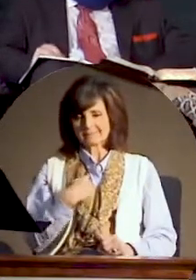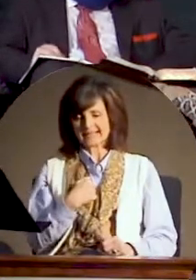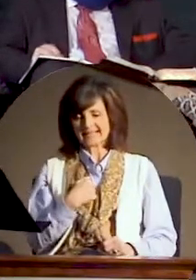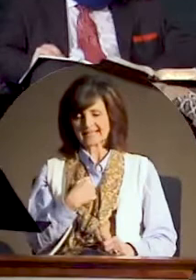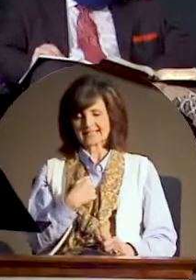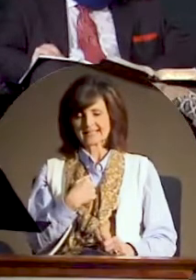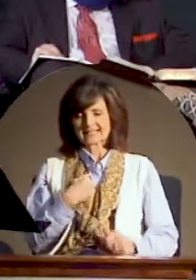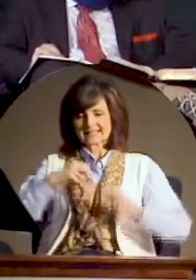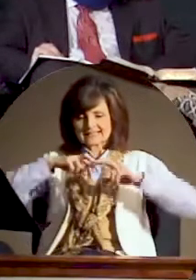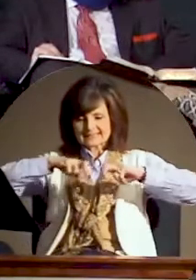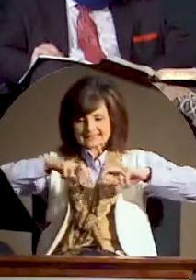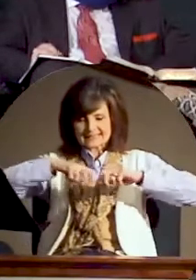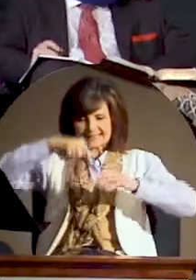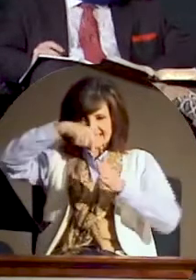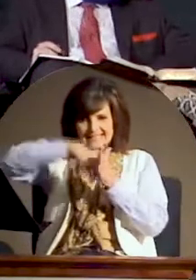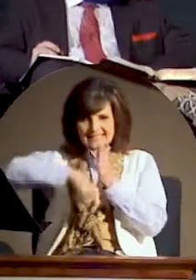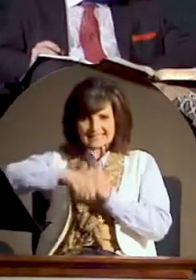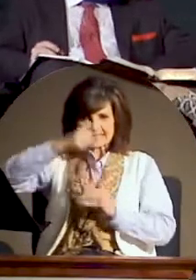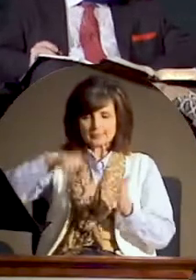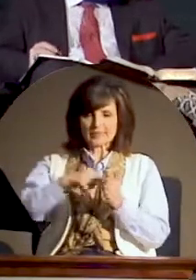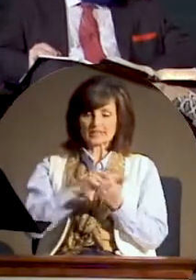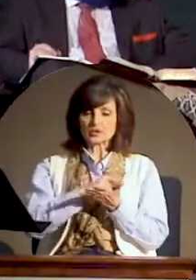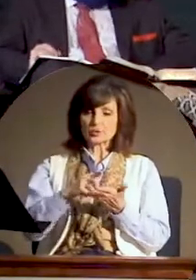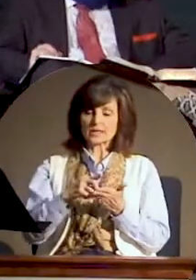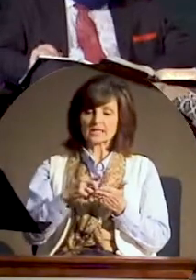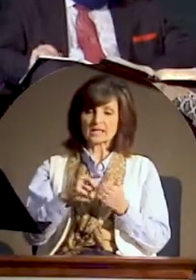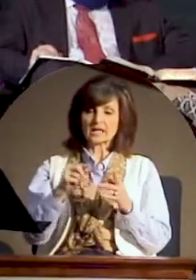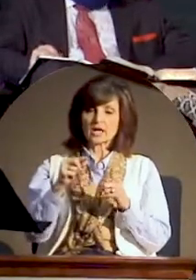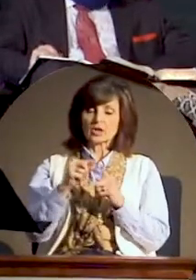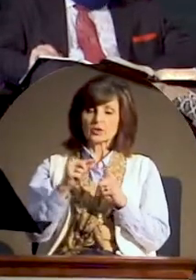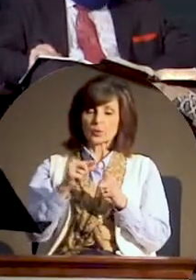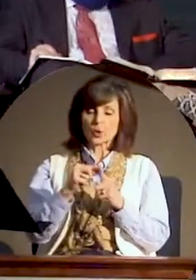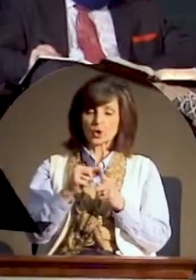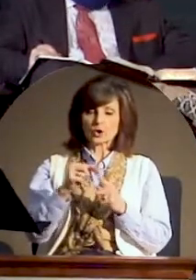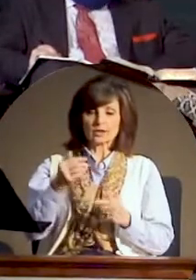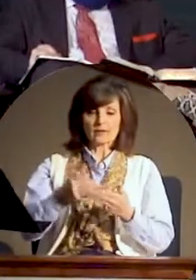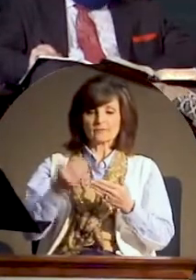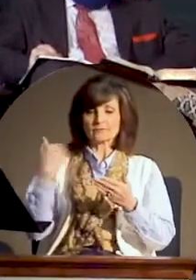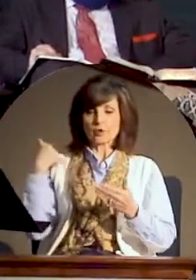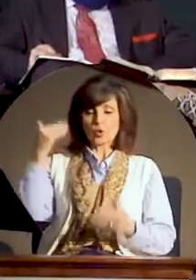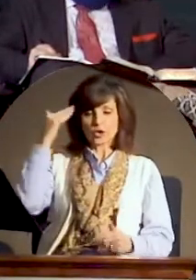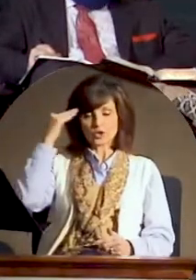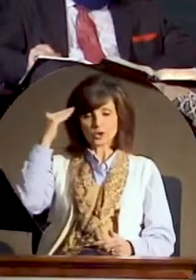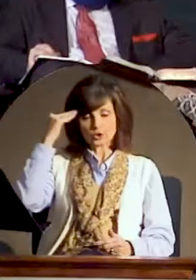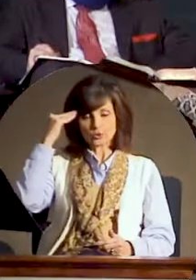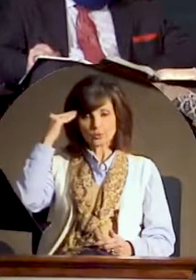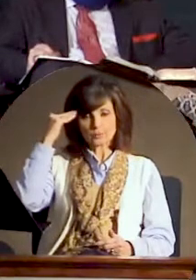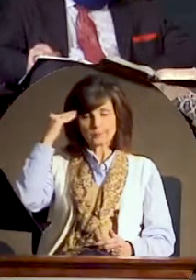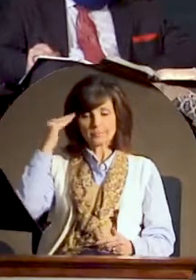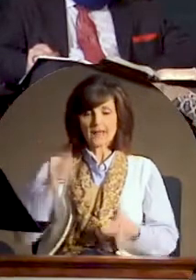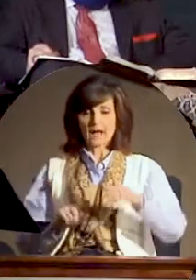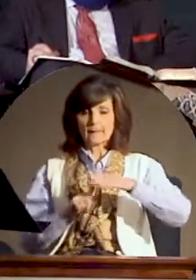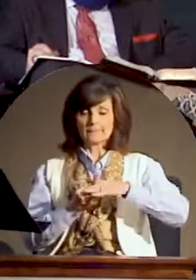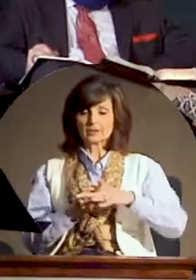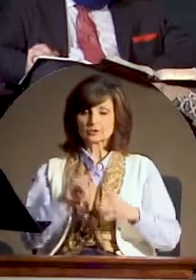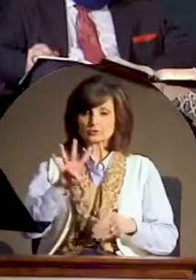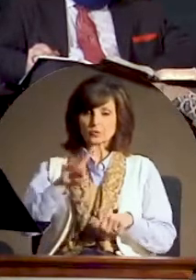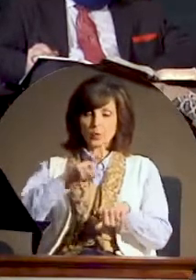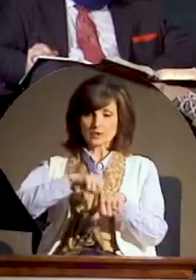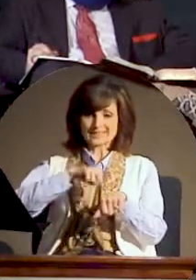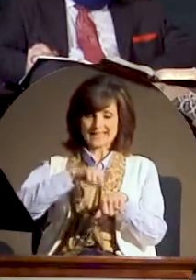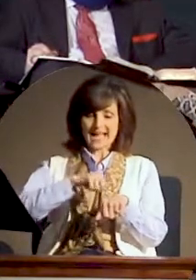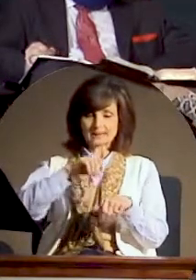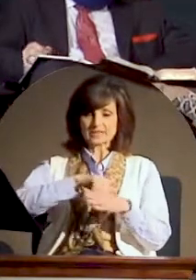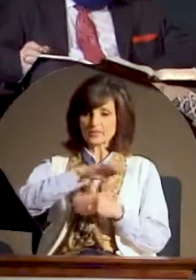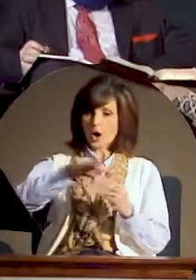dive into it a little bit more on this week. Now, the word foreknew or the word foreknowledge only appears four times